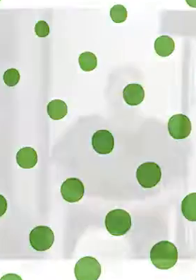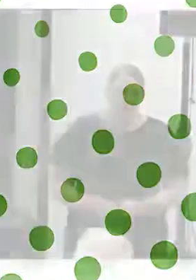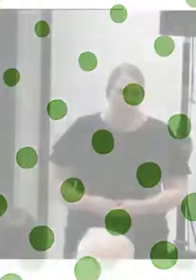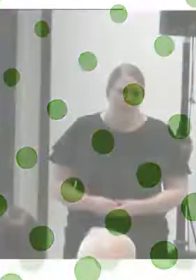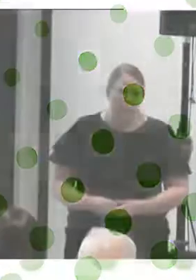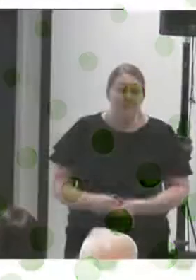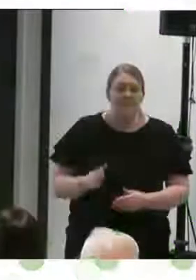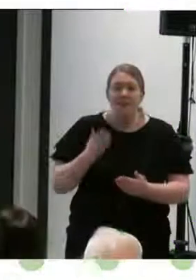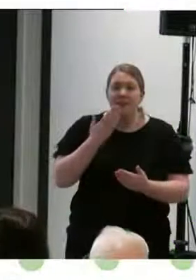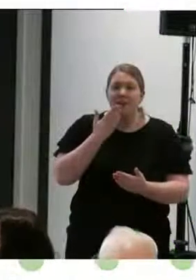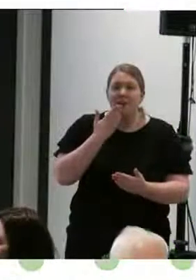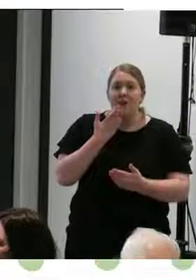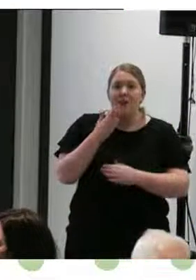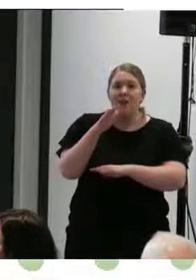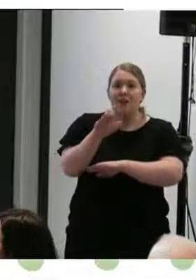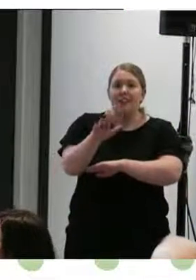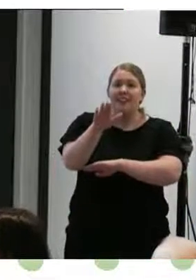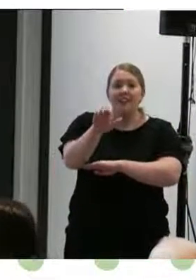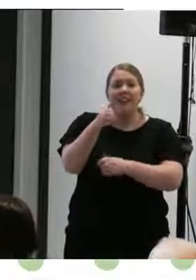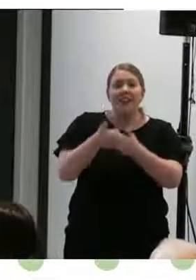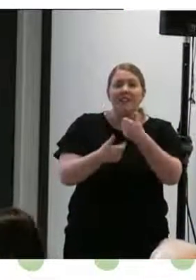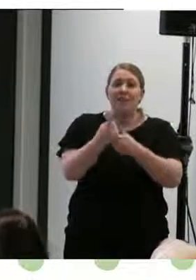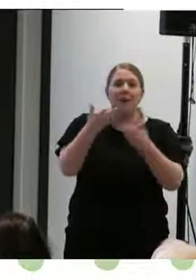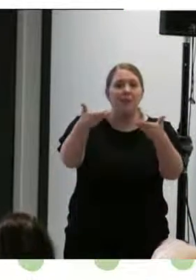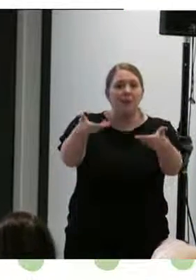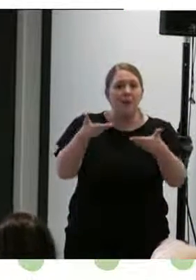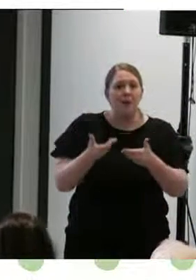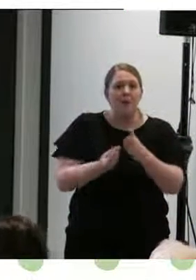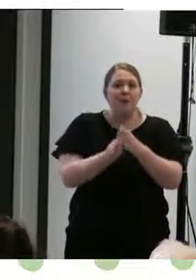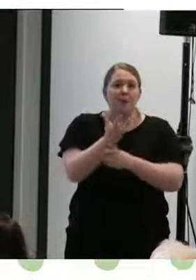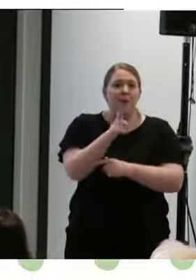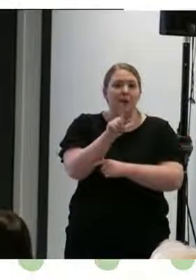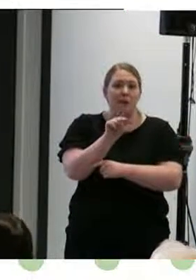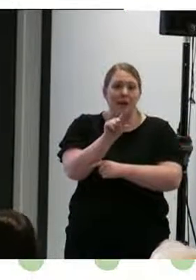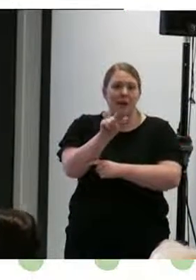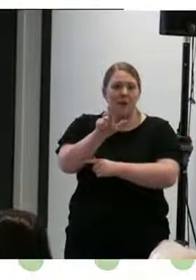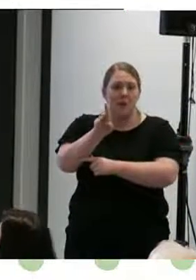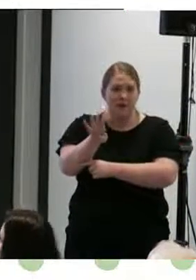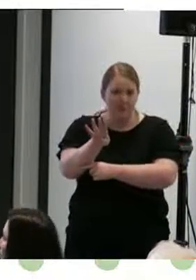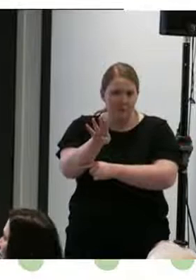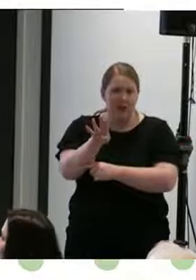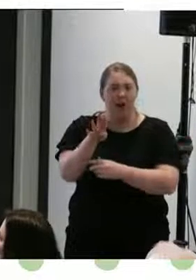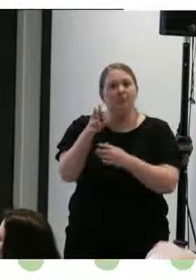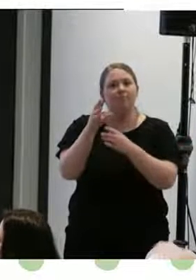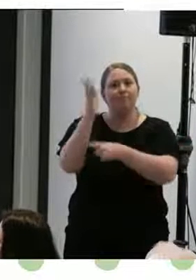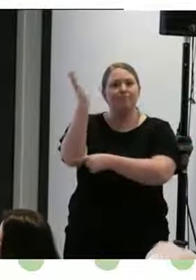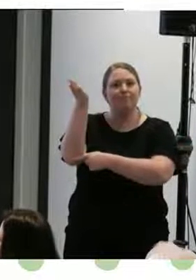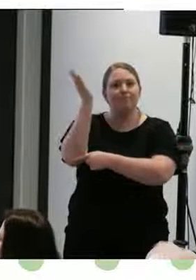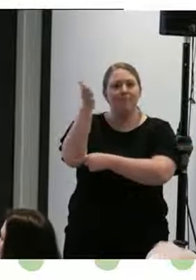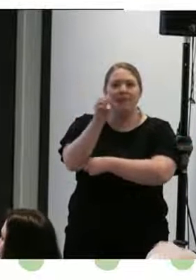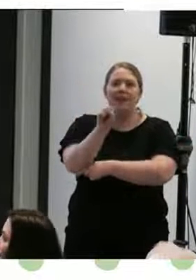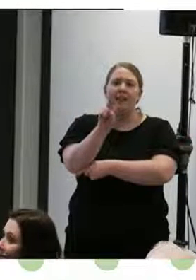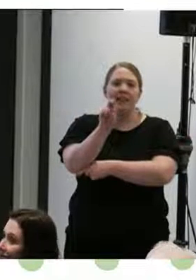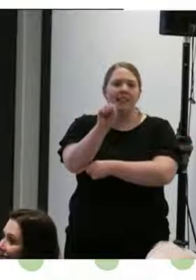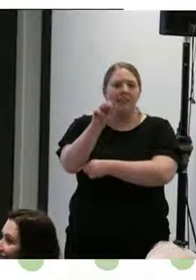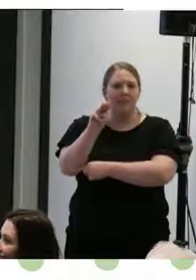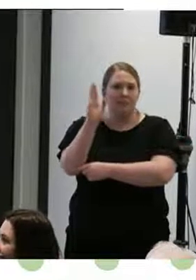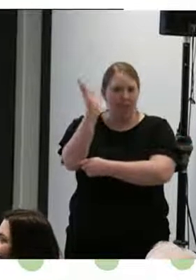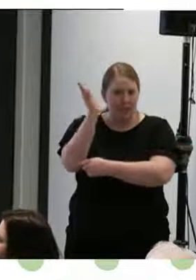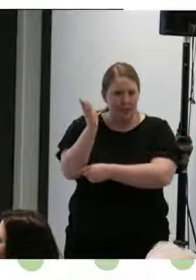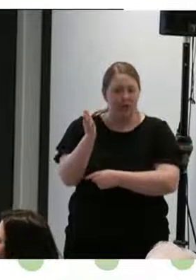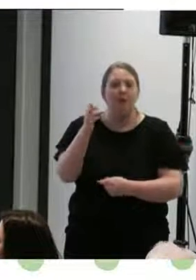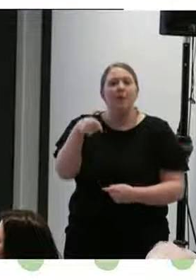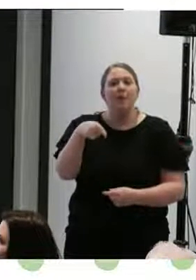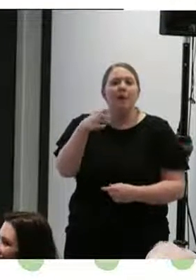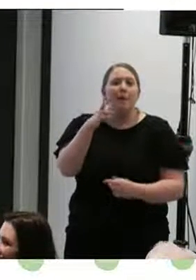Good evening, everyone, and welcome to the Spring 2024 Sussman Lecture, Pain and Politics in the Heart of America with Dr. Jennifer Silva.